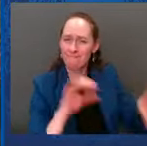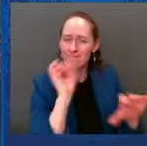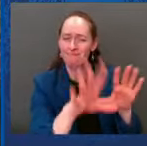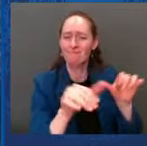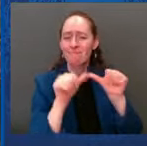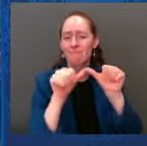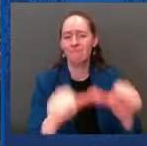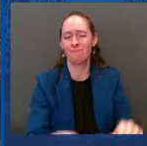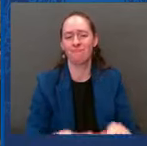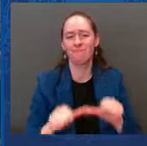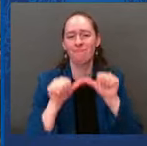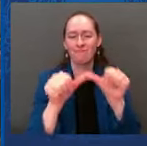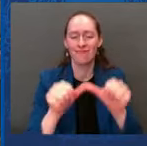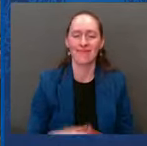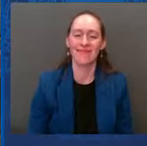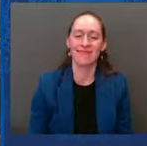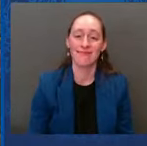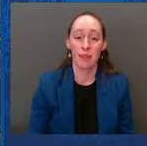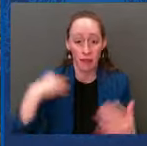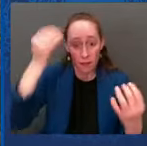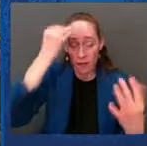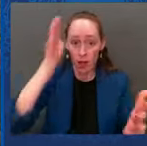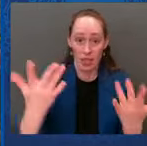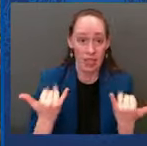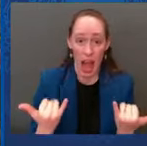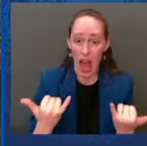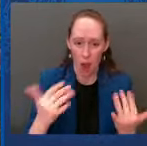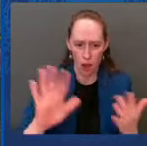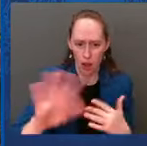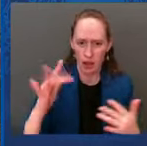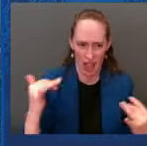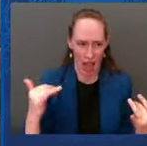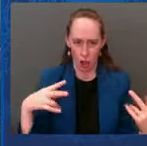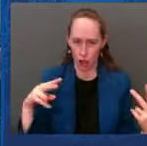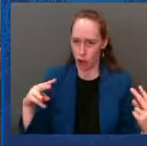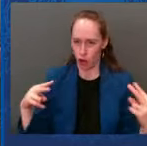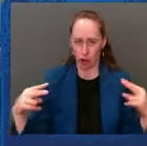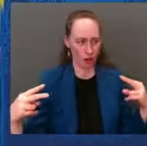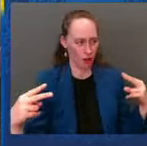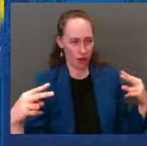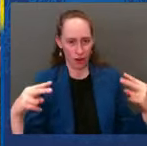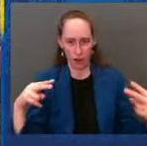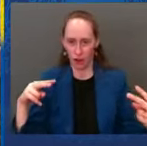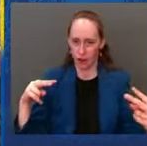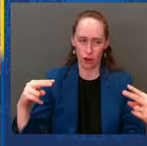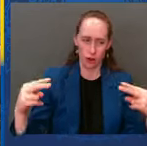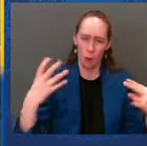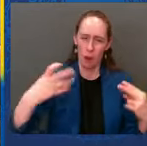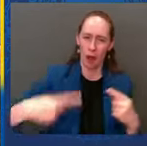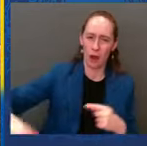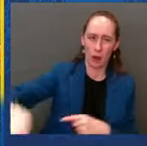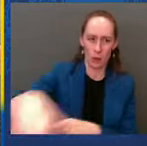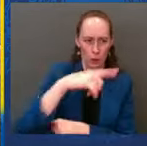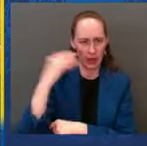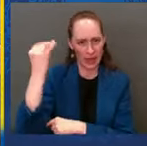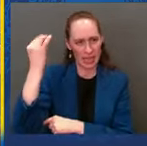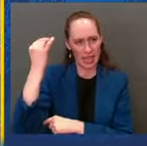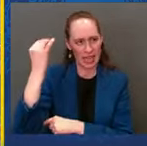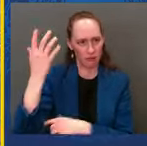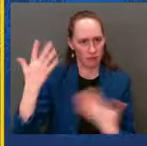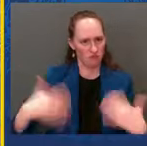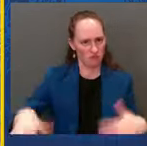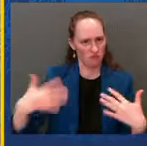turn around and look at one another. Look at what you've done so far. Poland is hosting more than 1.5 million